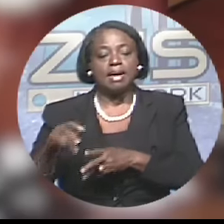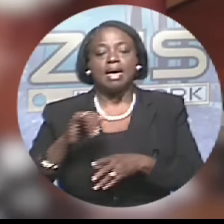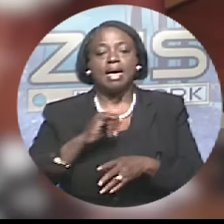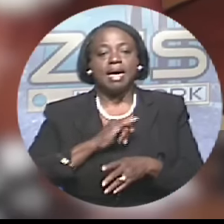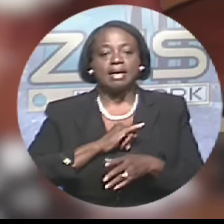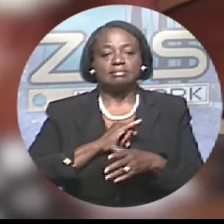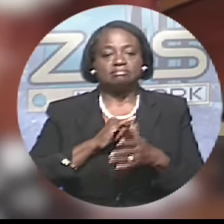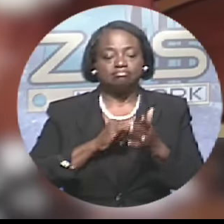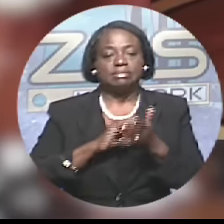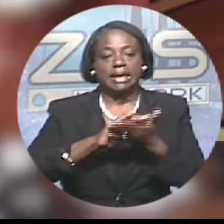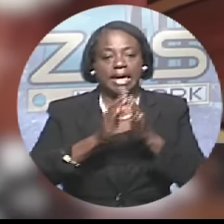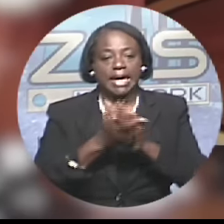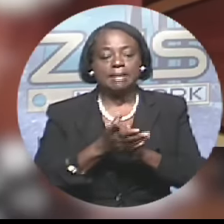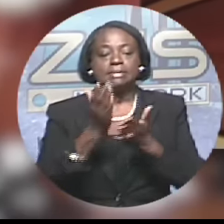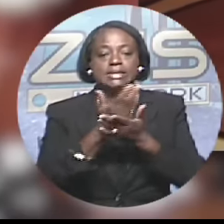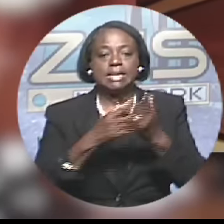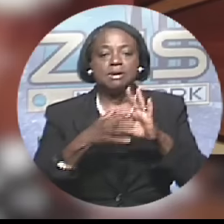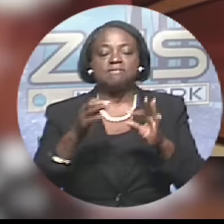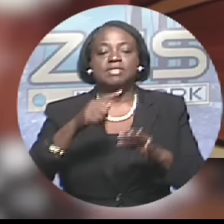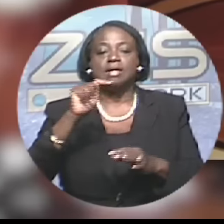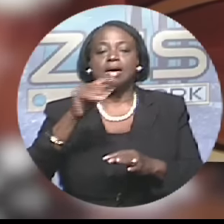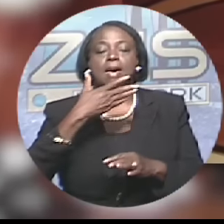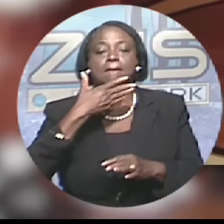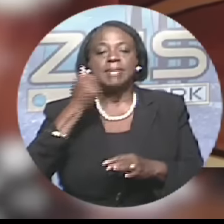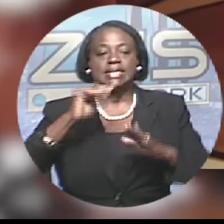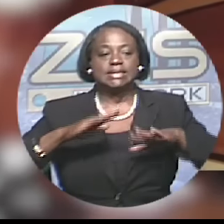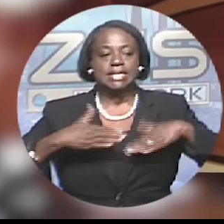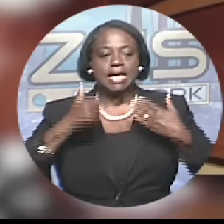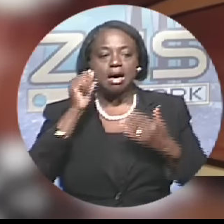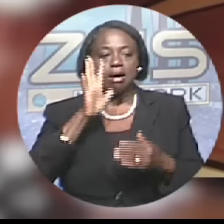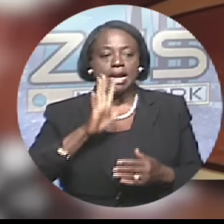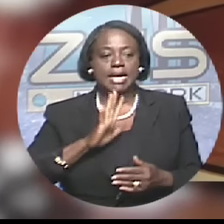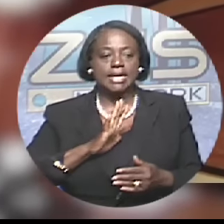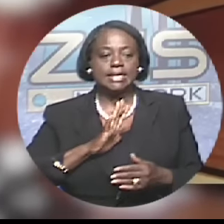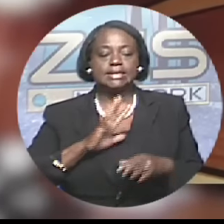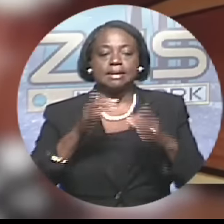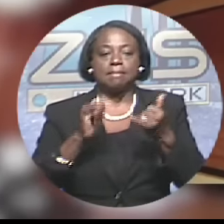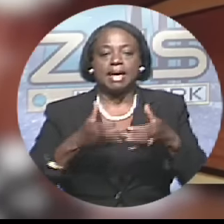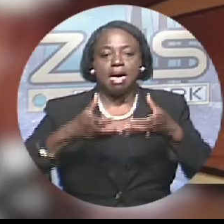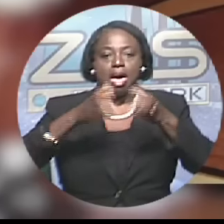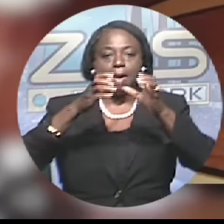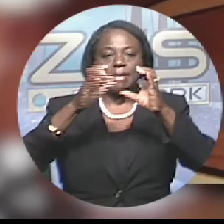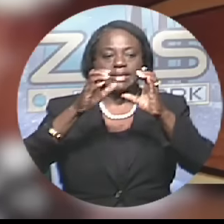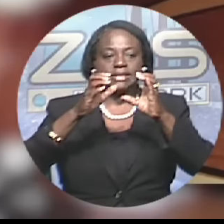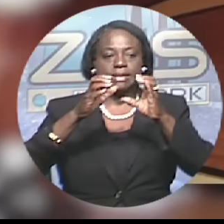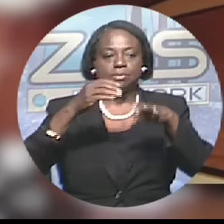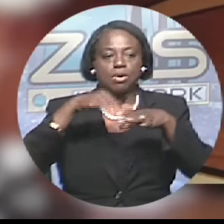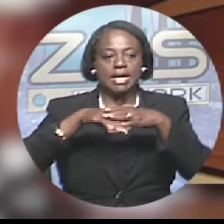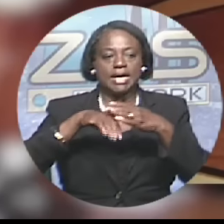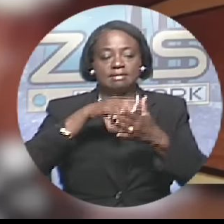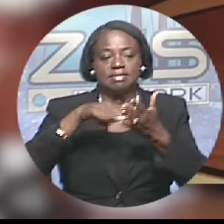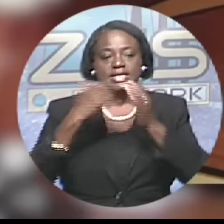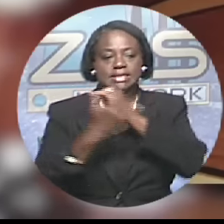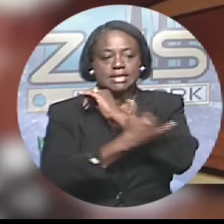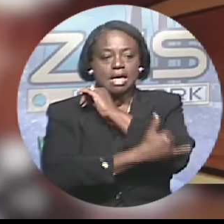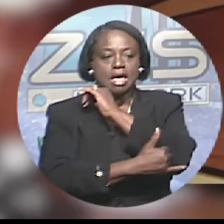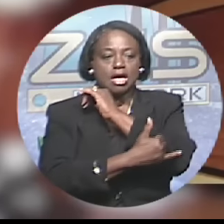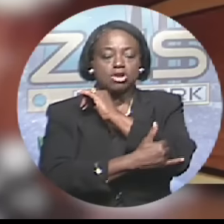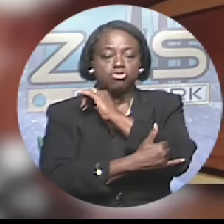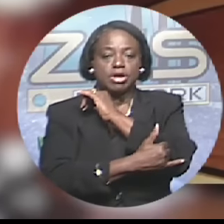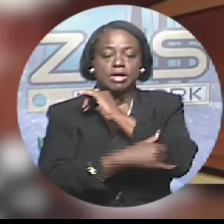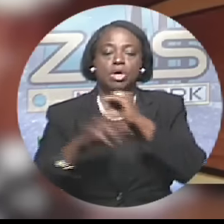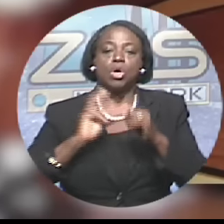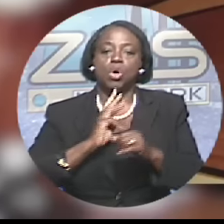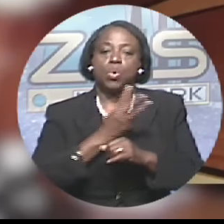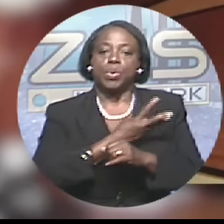came some of the best young ladies that played basketball in this country. We